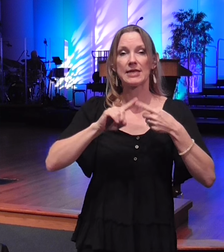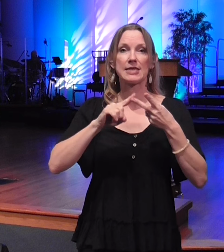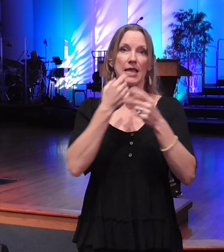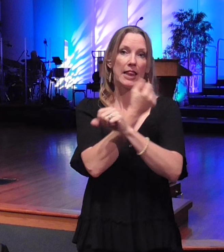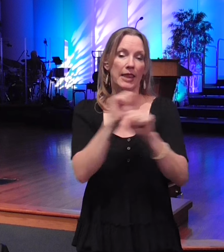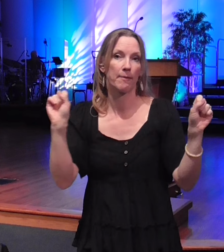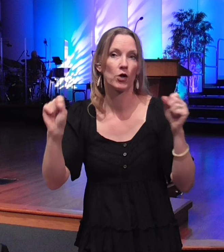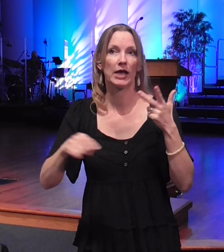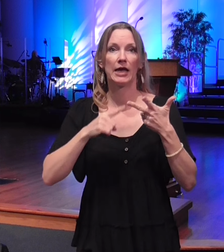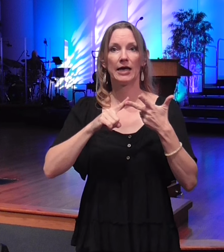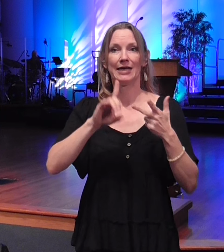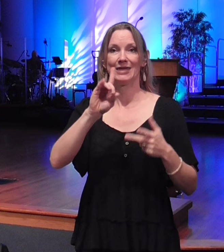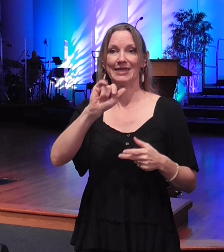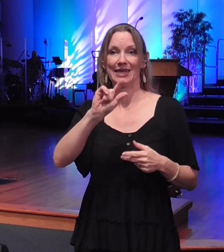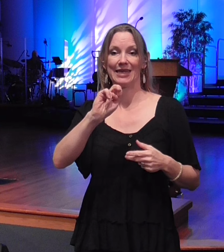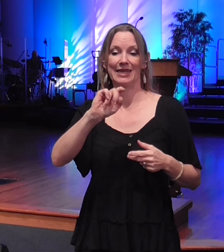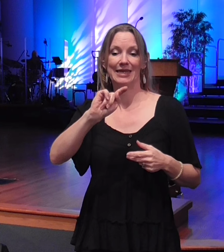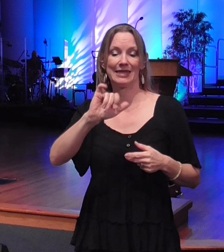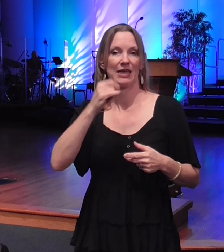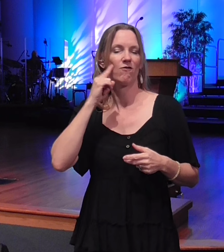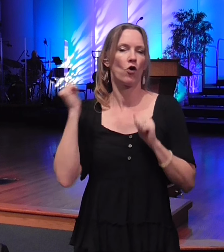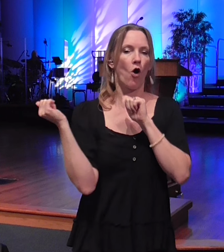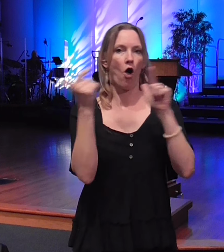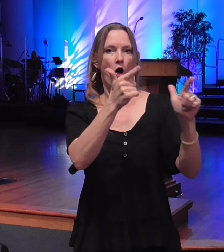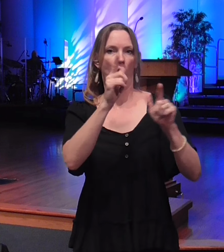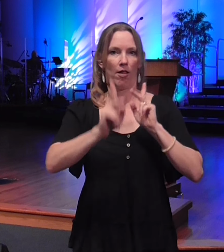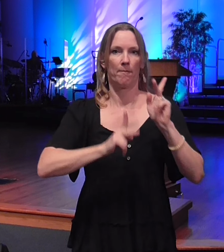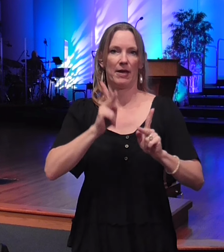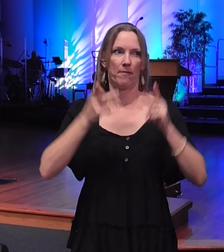liberty, dignity for all people.